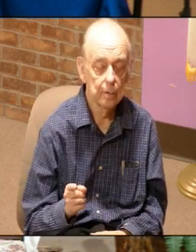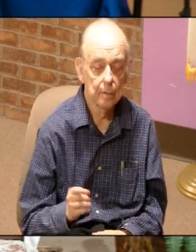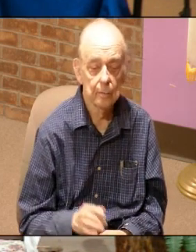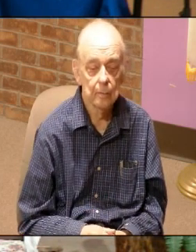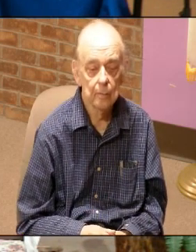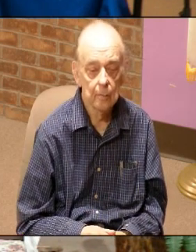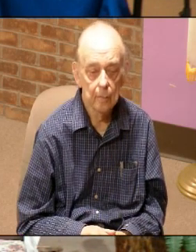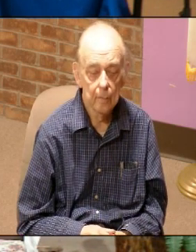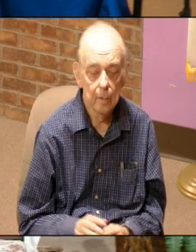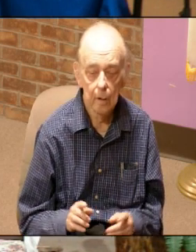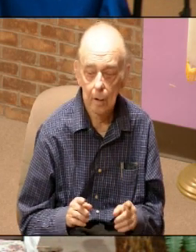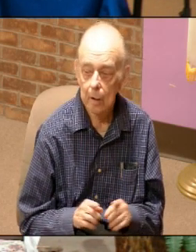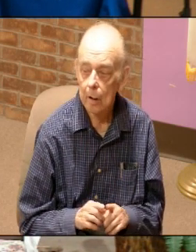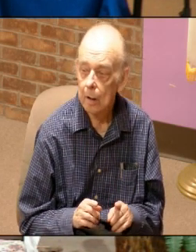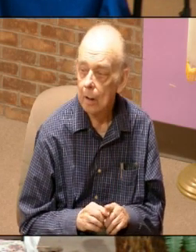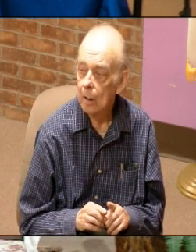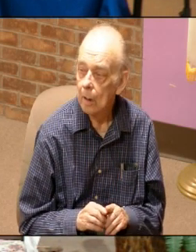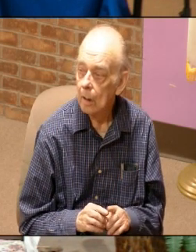like